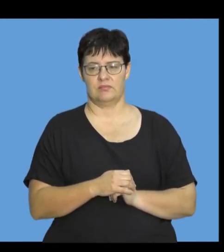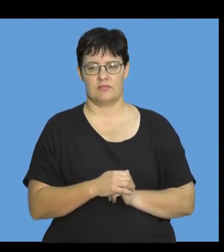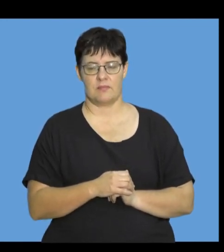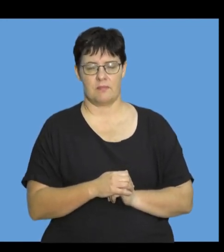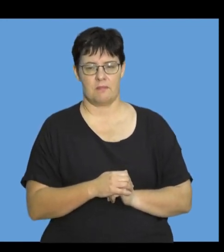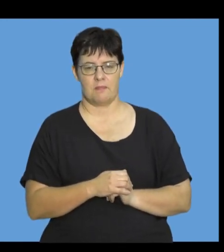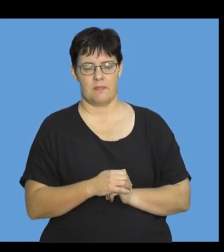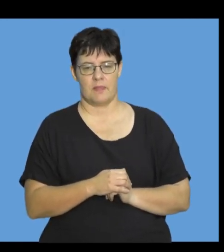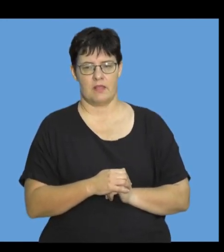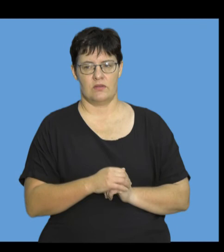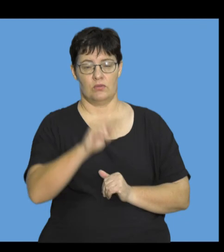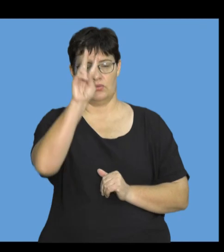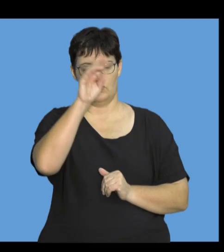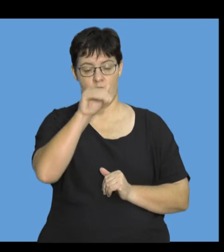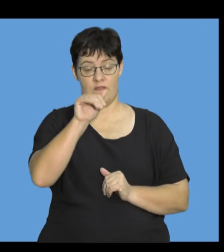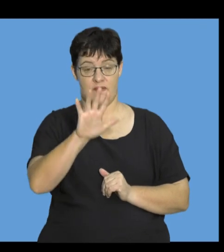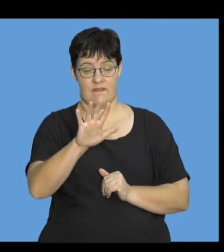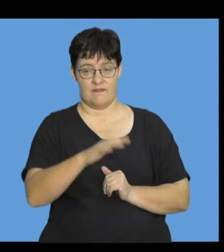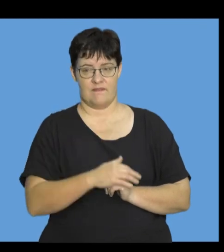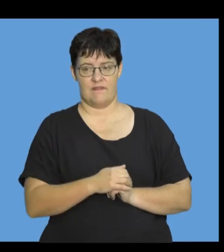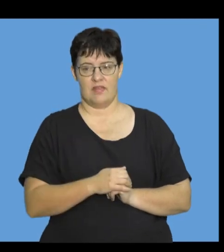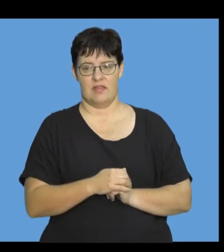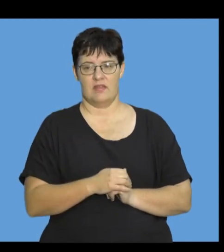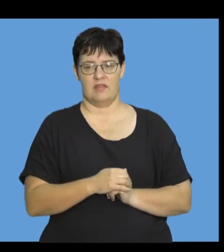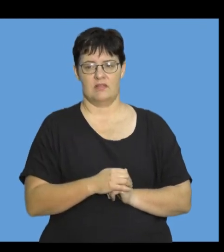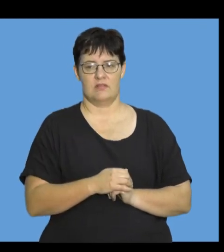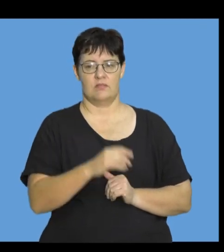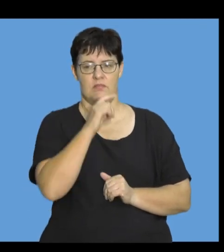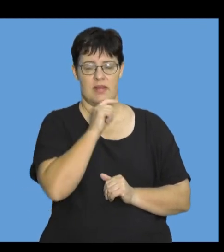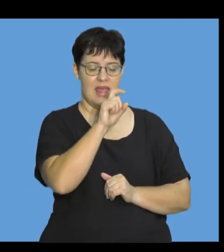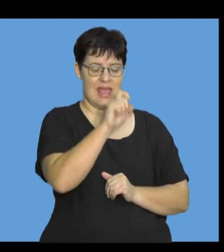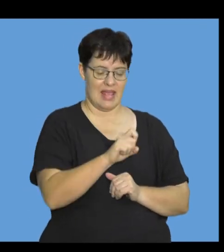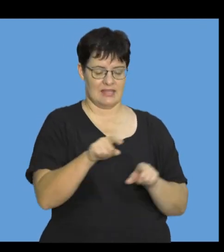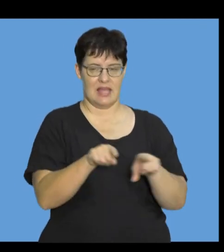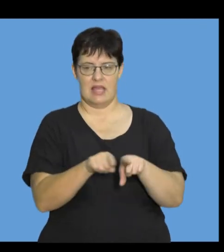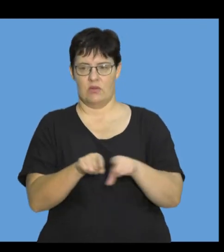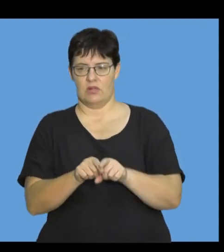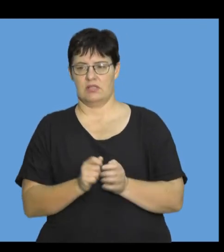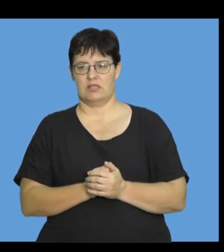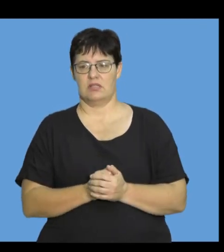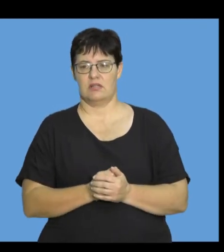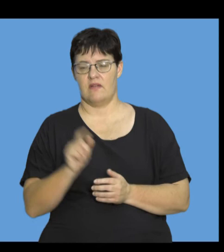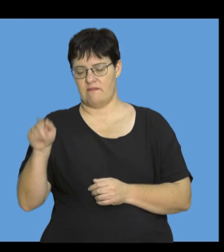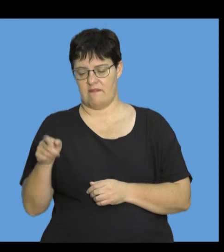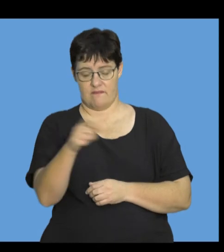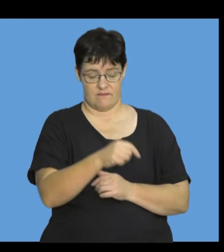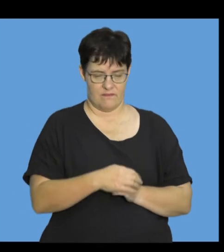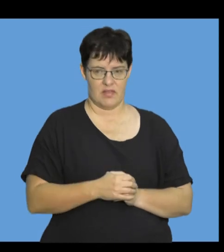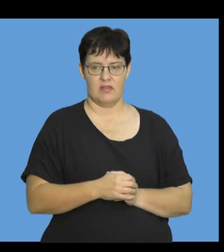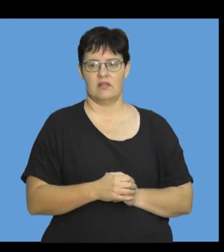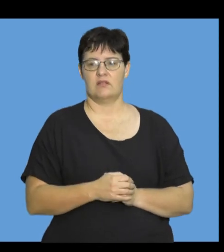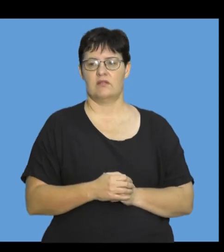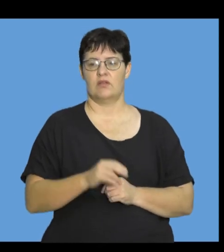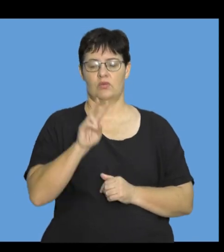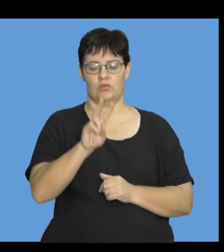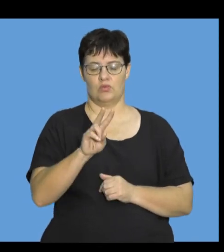Minus 2 over 5. Minus 2 over 5, and this will be x is equals to the 5 and the